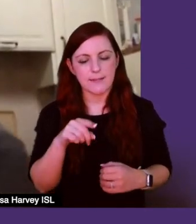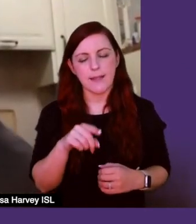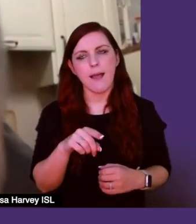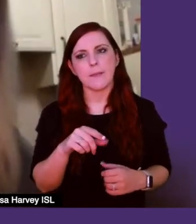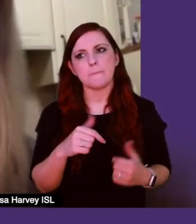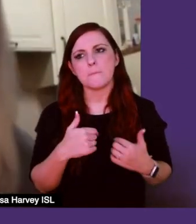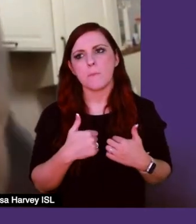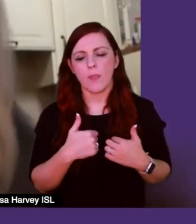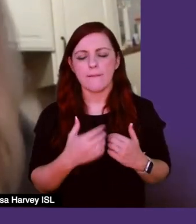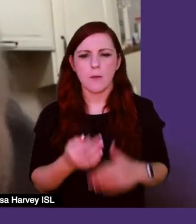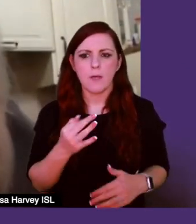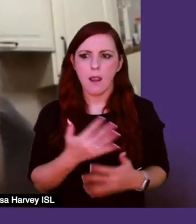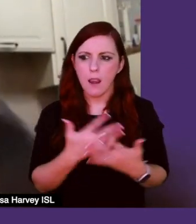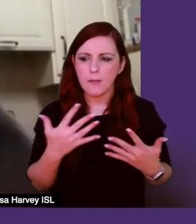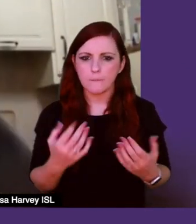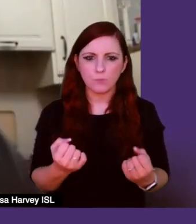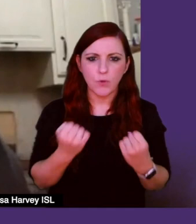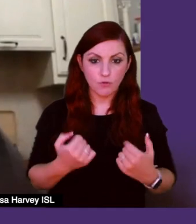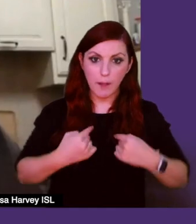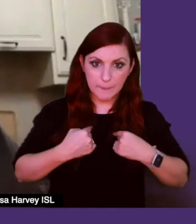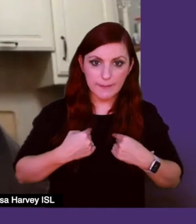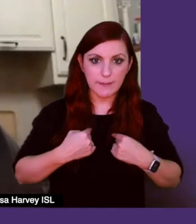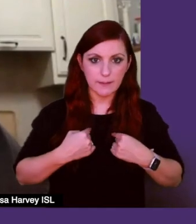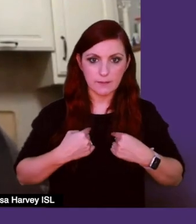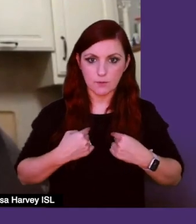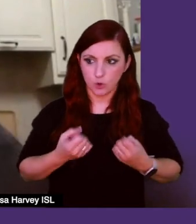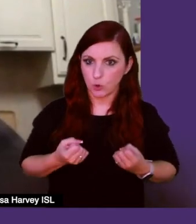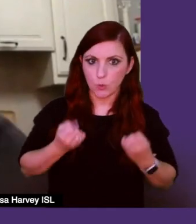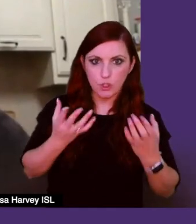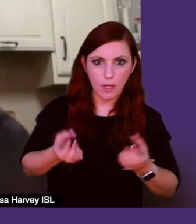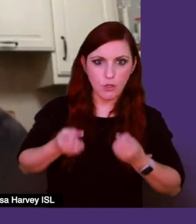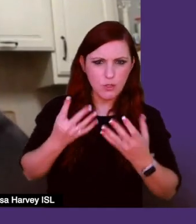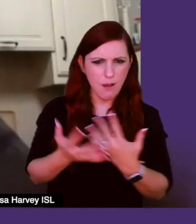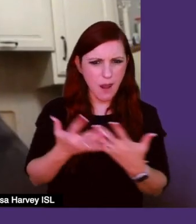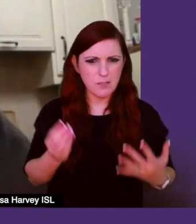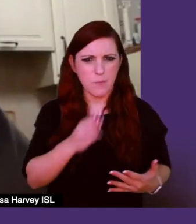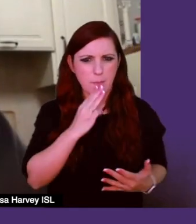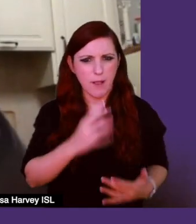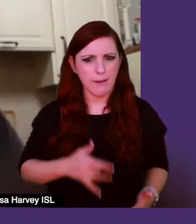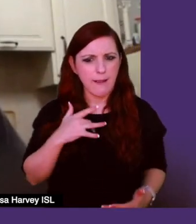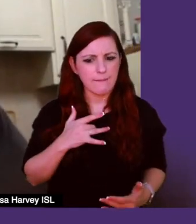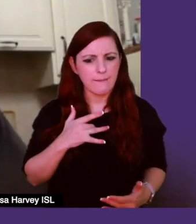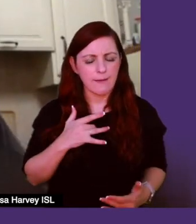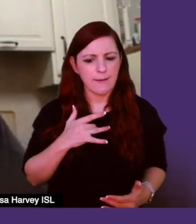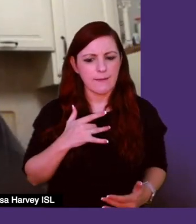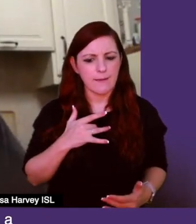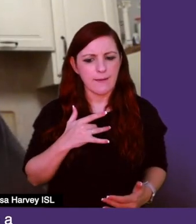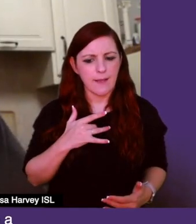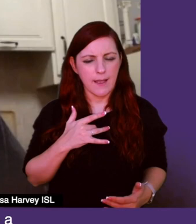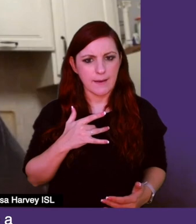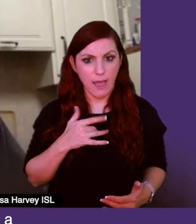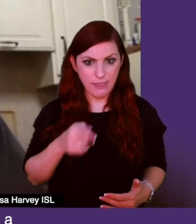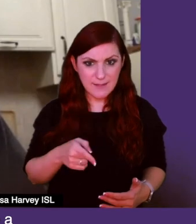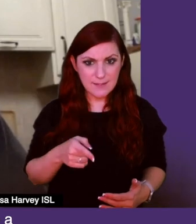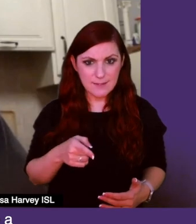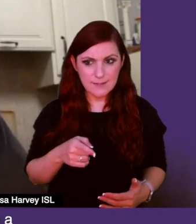found that there was a lot of pressure on me to share huge elements of my private life. And